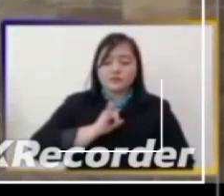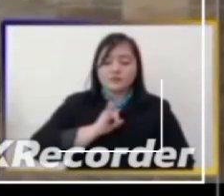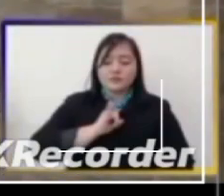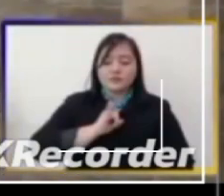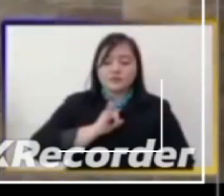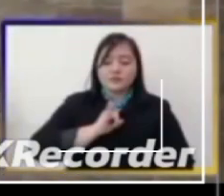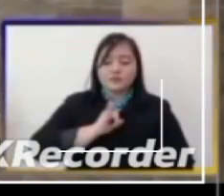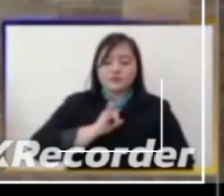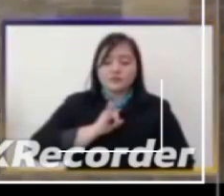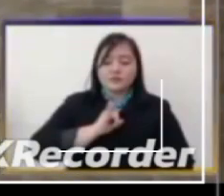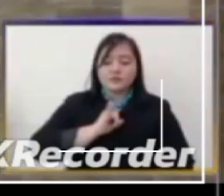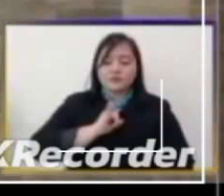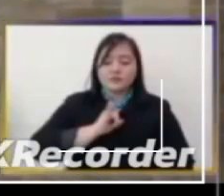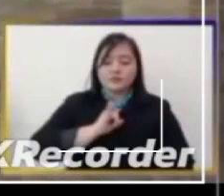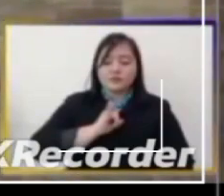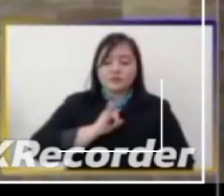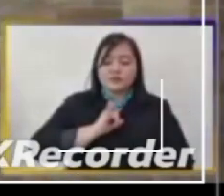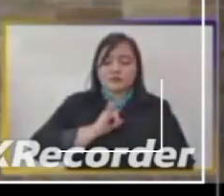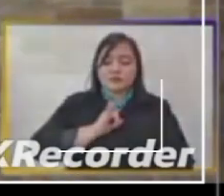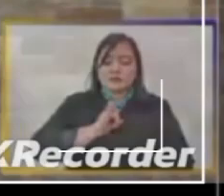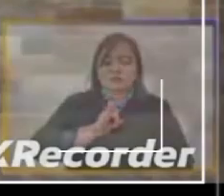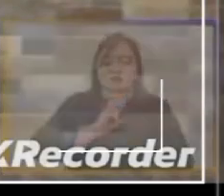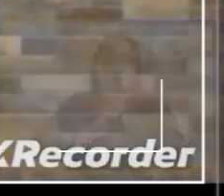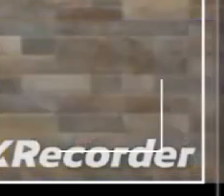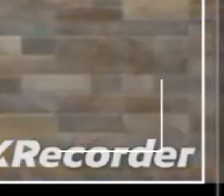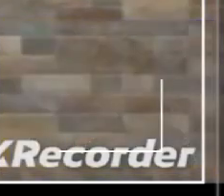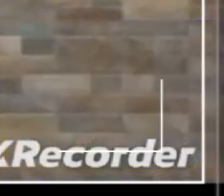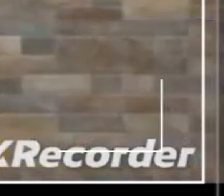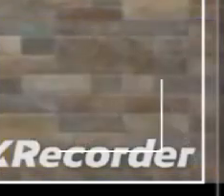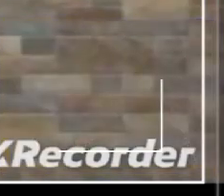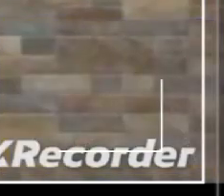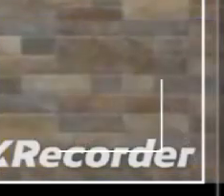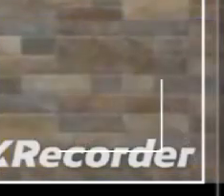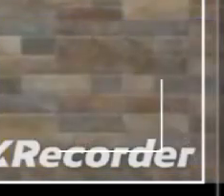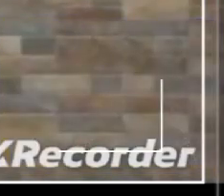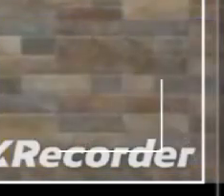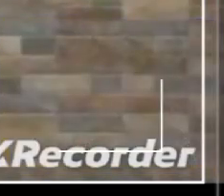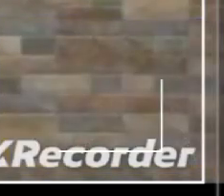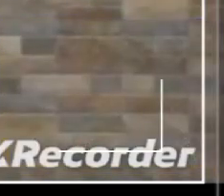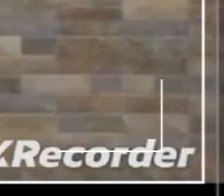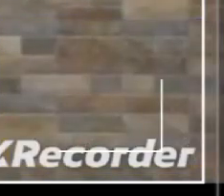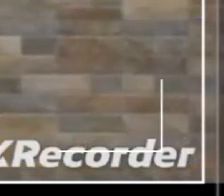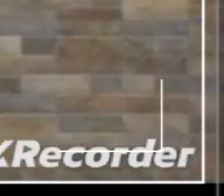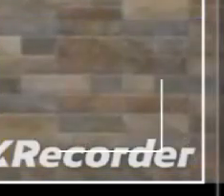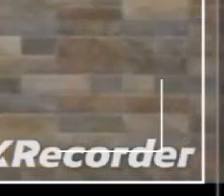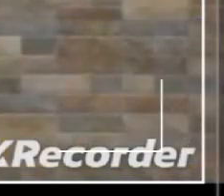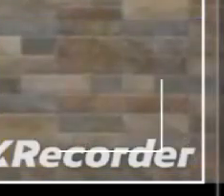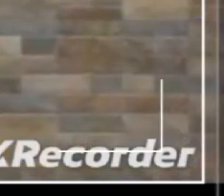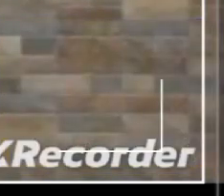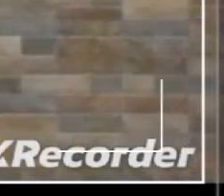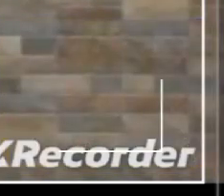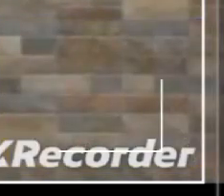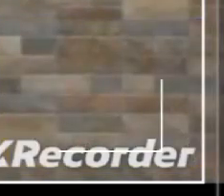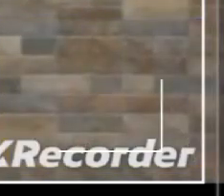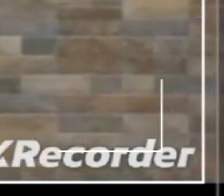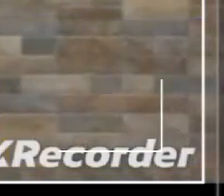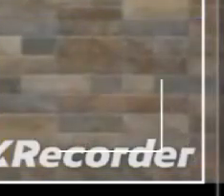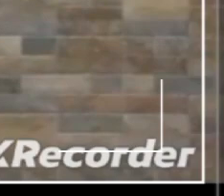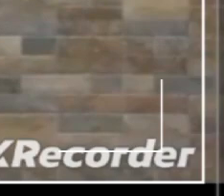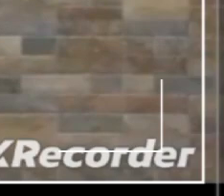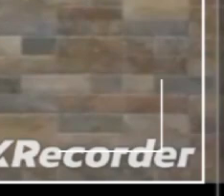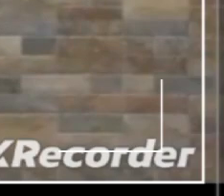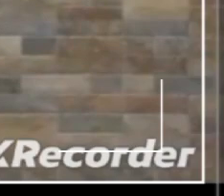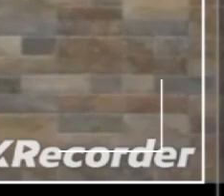Ana. Come on, amen. O kailan tinatag yung simbahan natin, mga kapatid? During Christ's